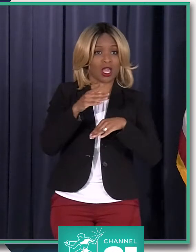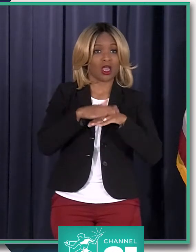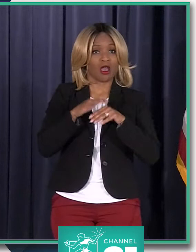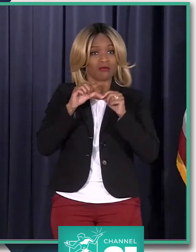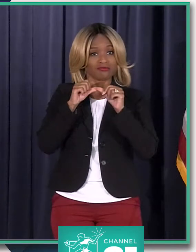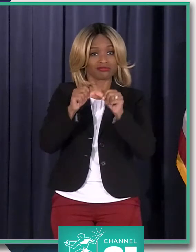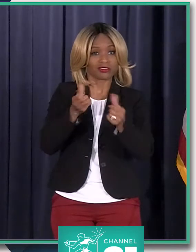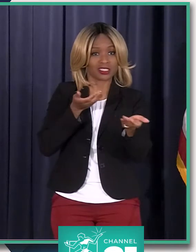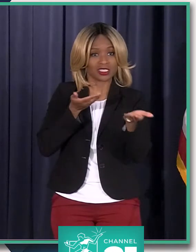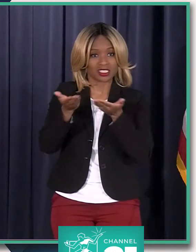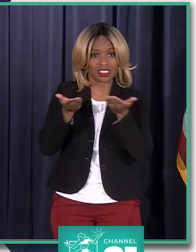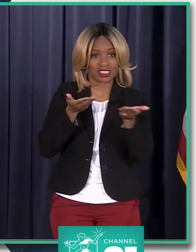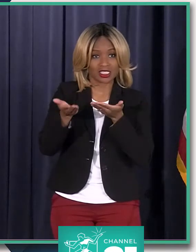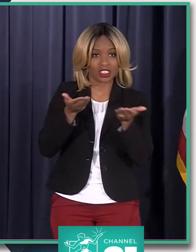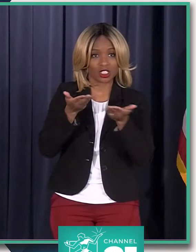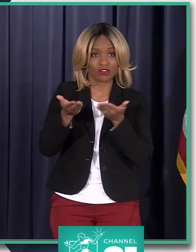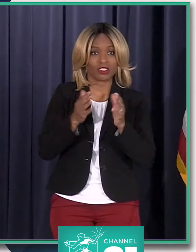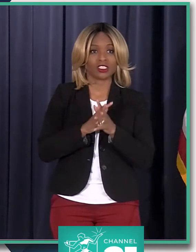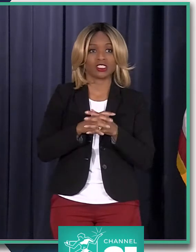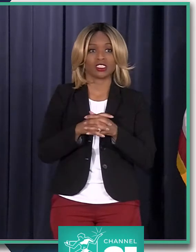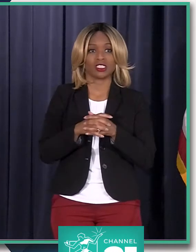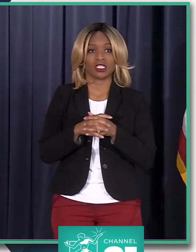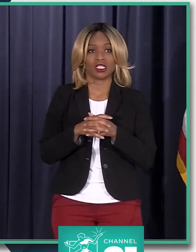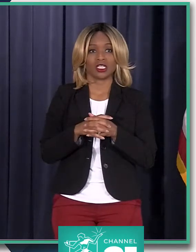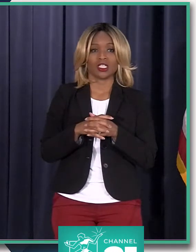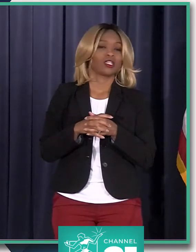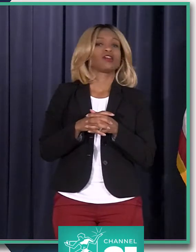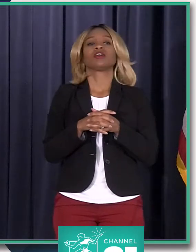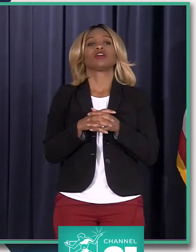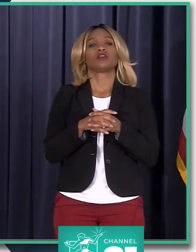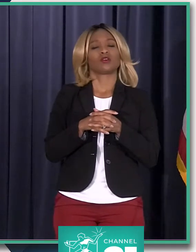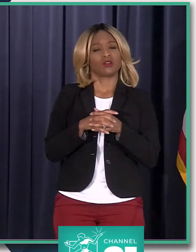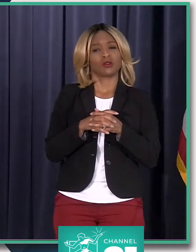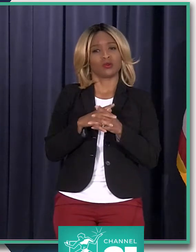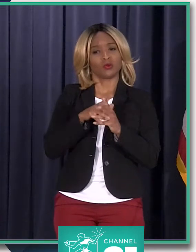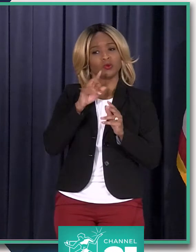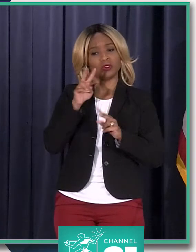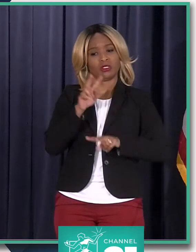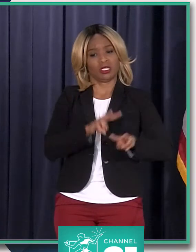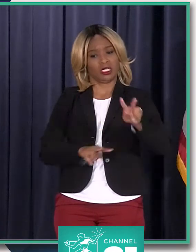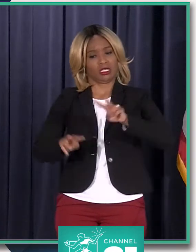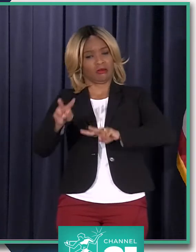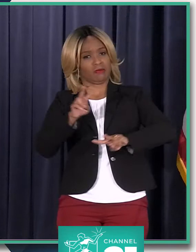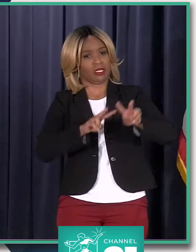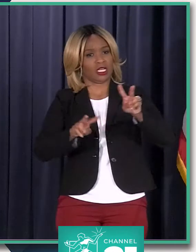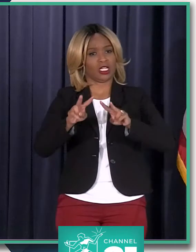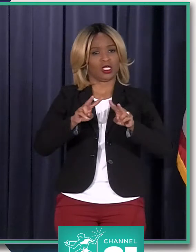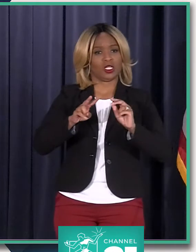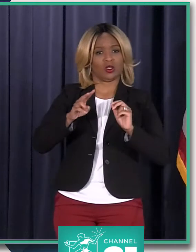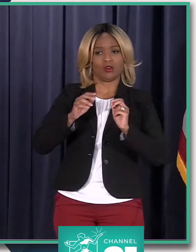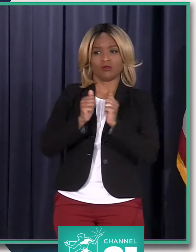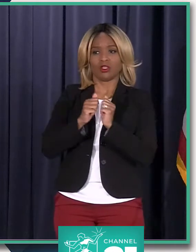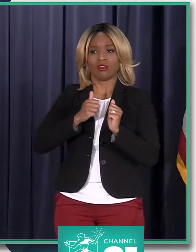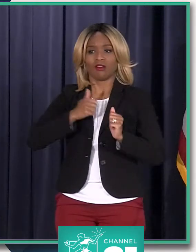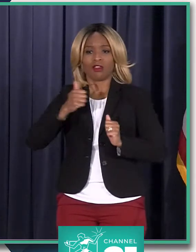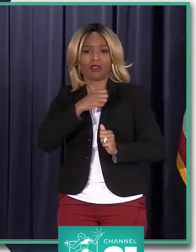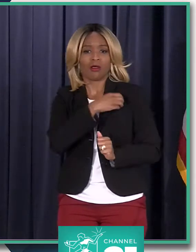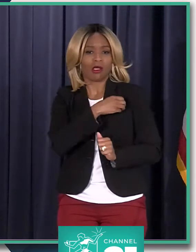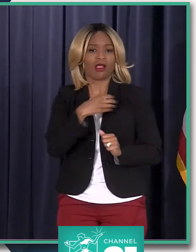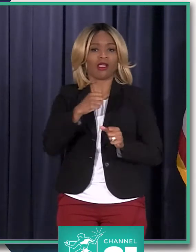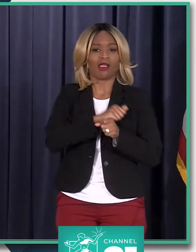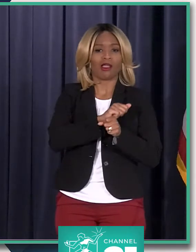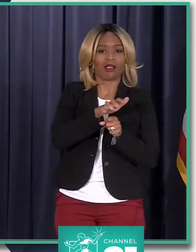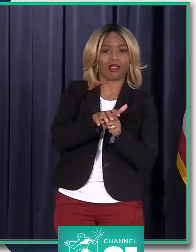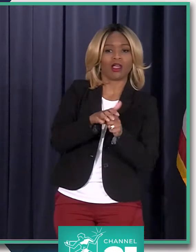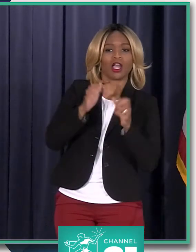consistent service. We're closely monitoring the service via road supervision, transit police dispatch, and the COVID-19